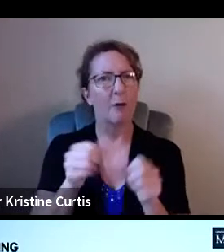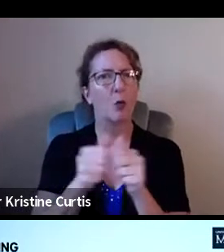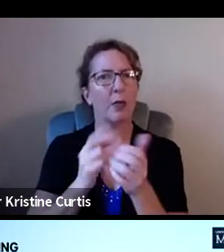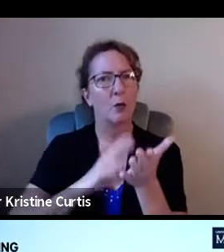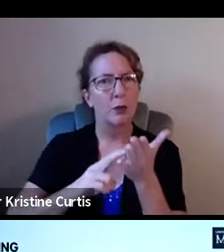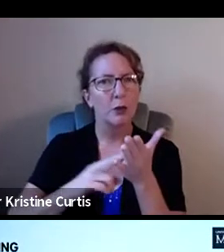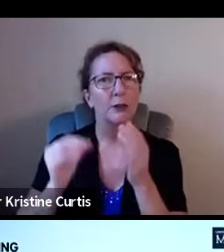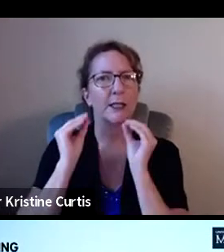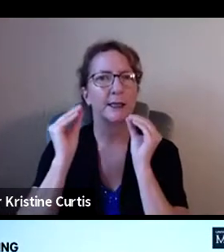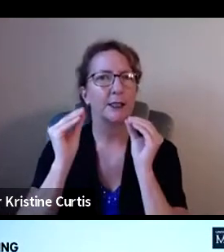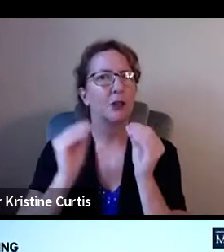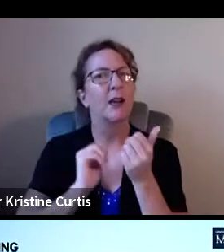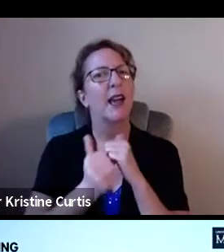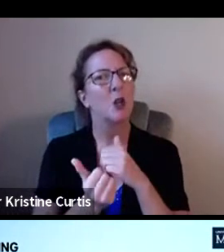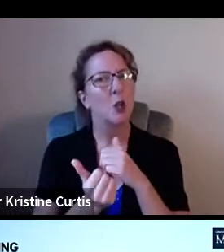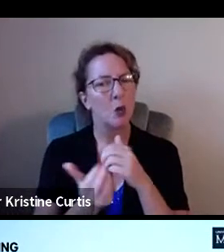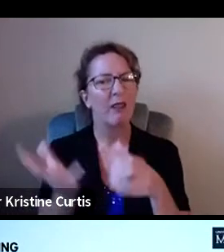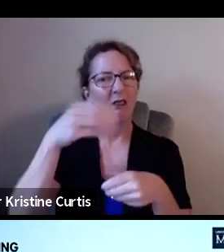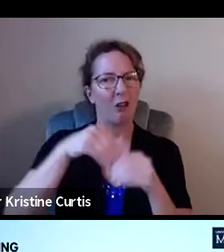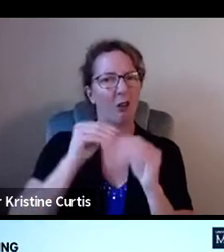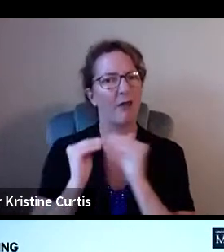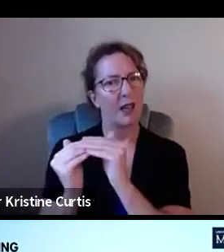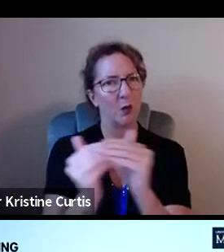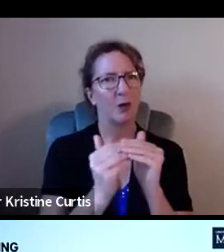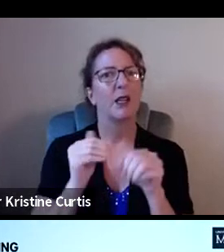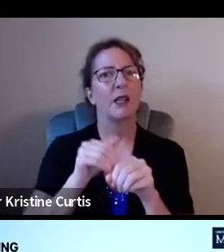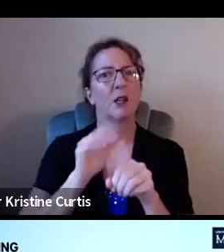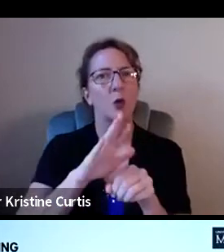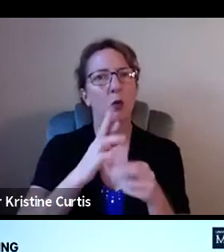incorporate equity in your research and teaching?